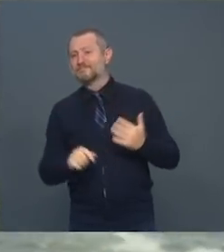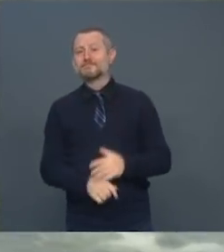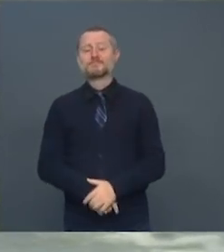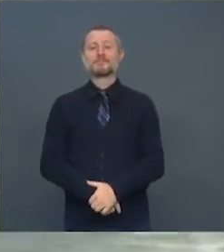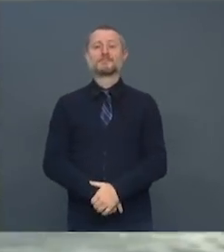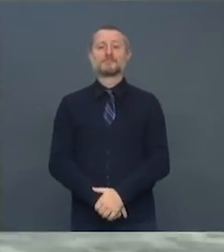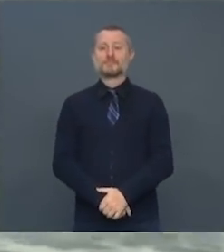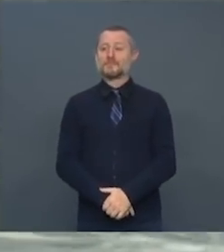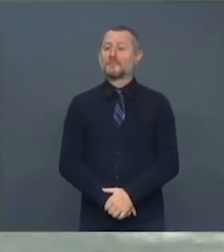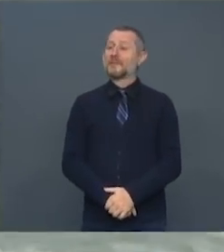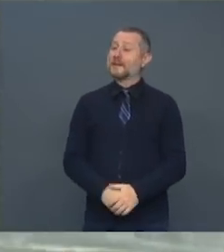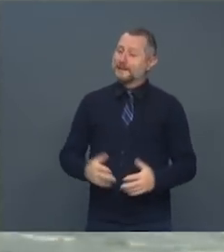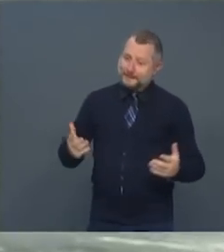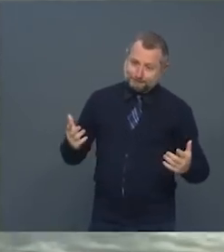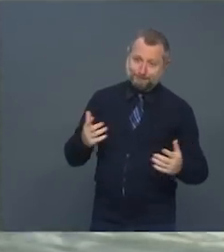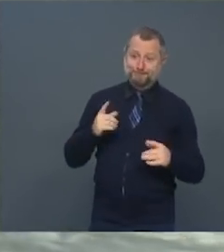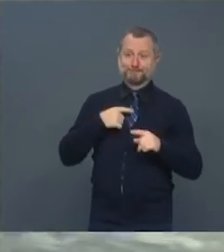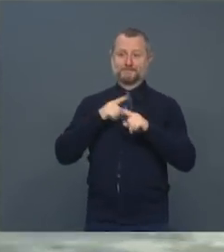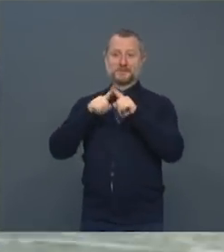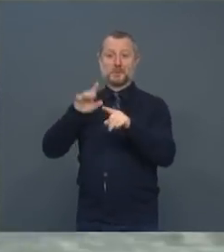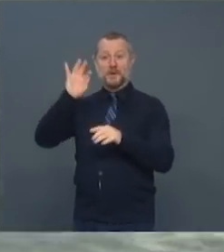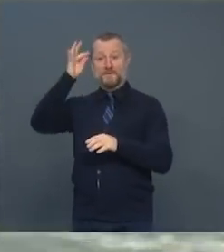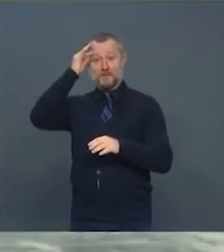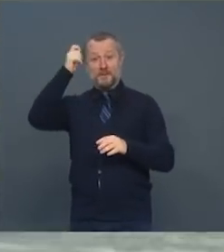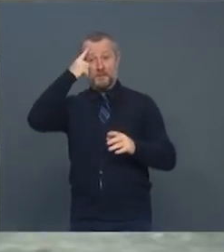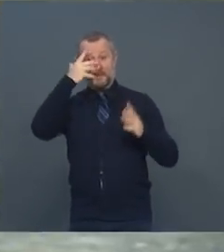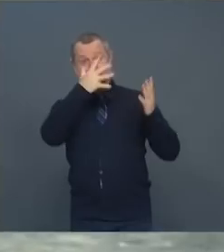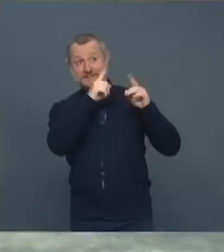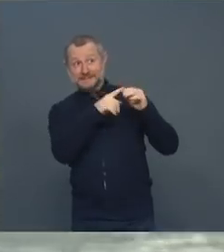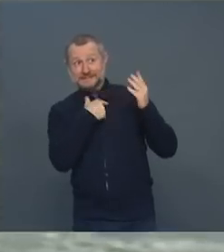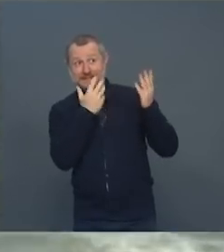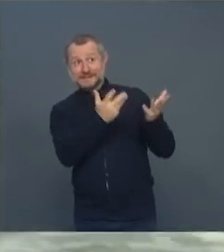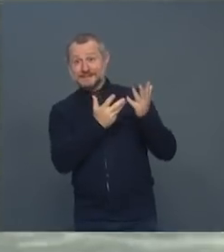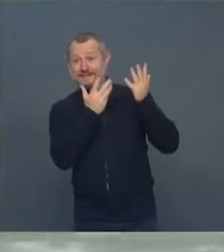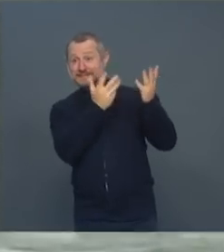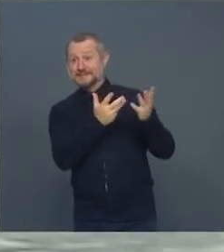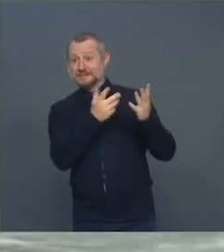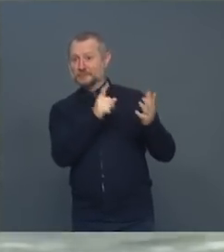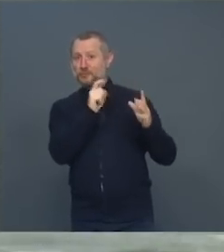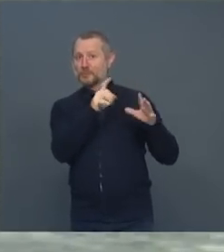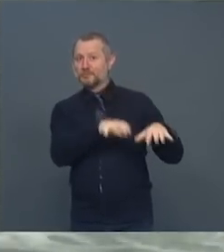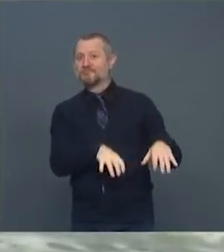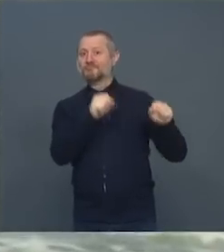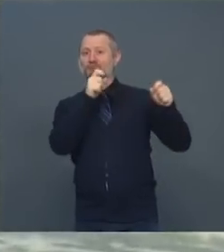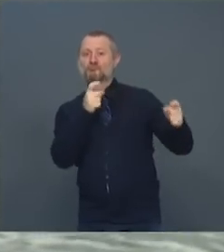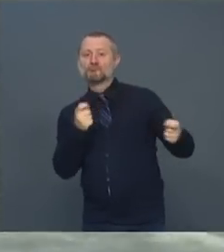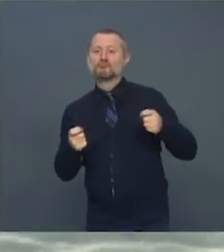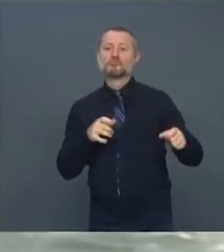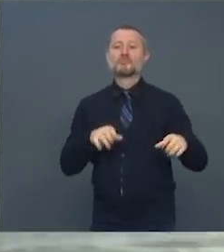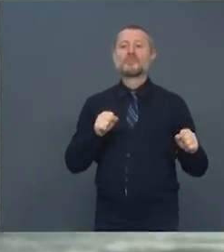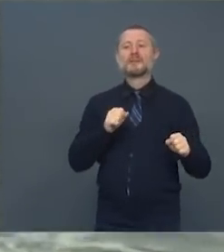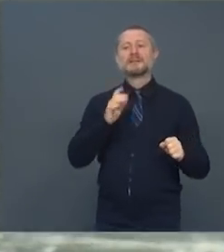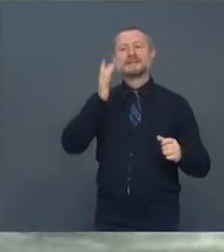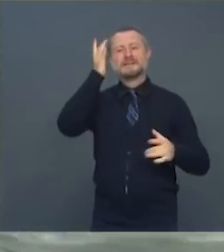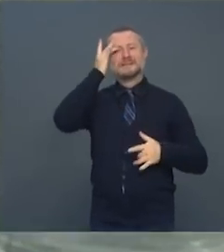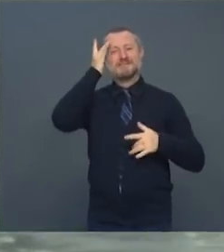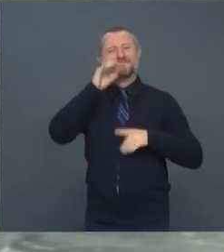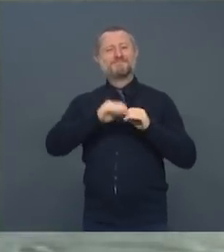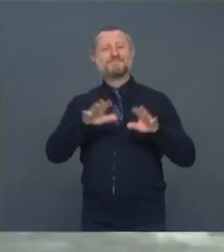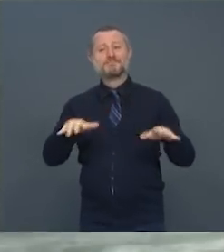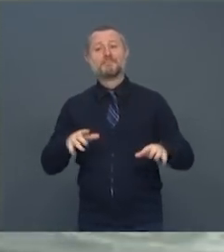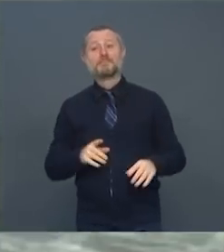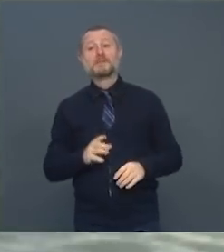were reliant on the federal government. They were supposed to be in charge of global pandemics.